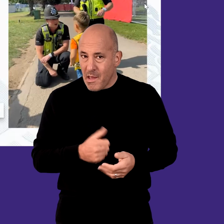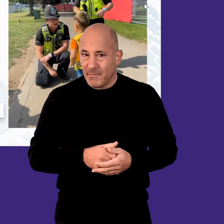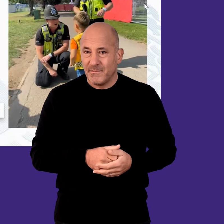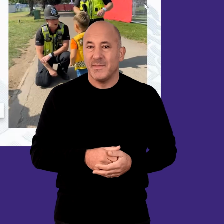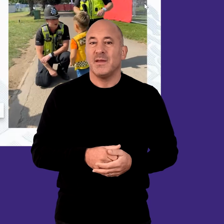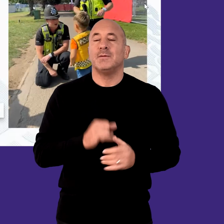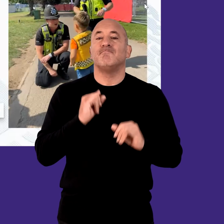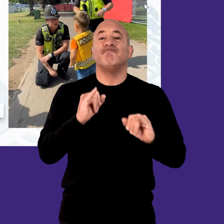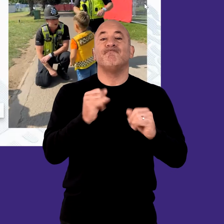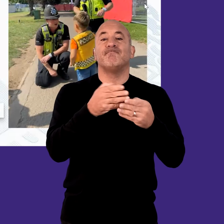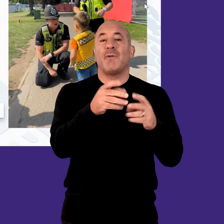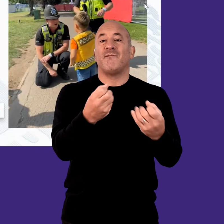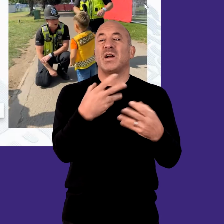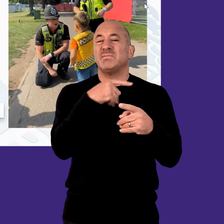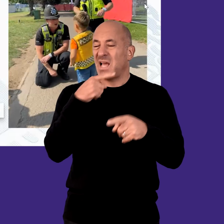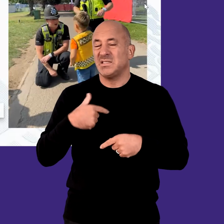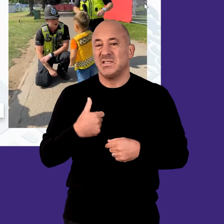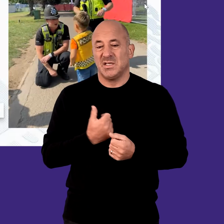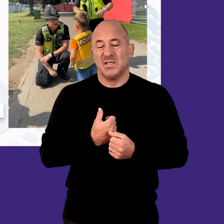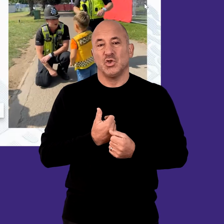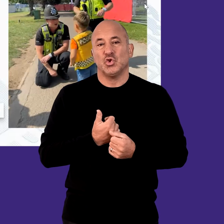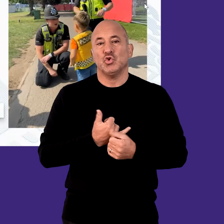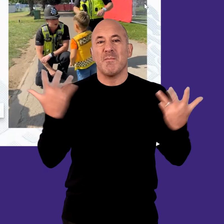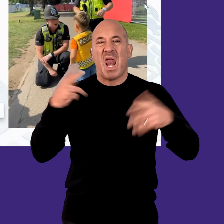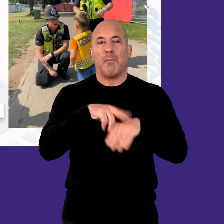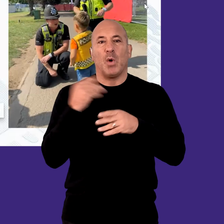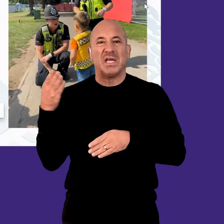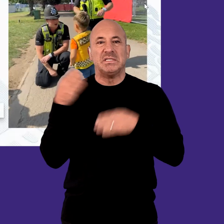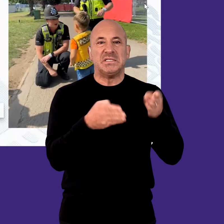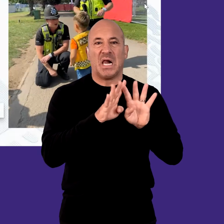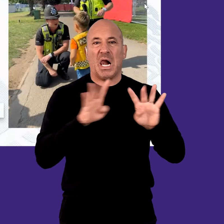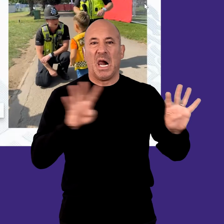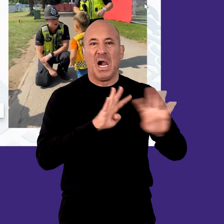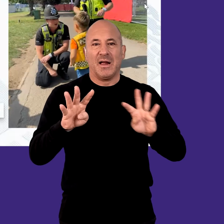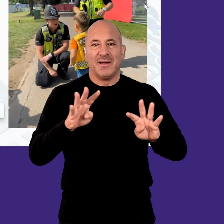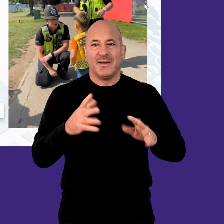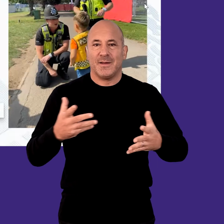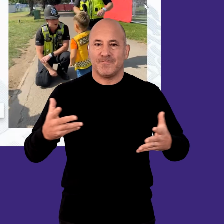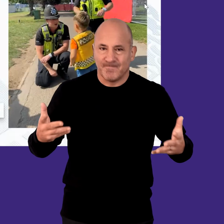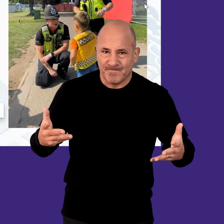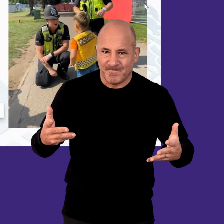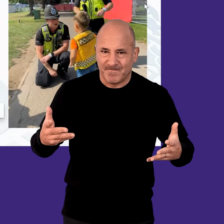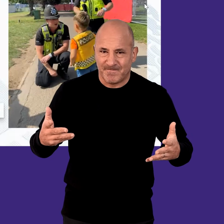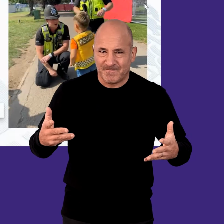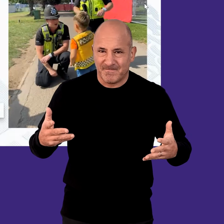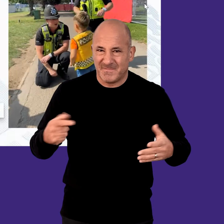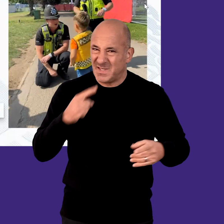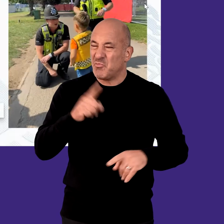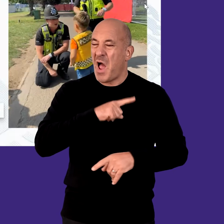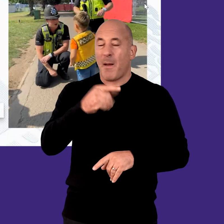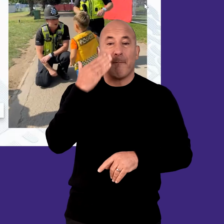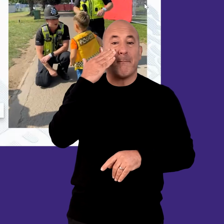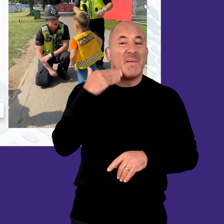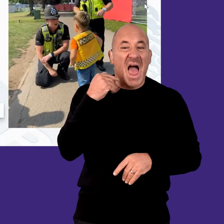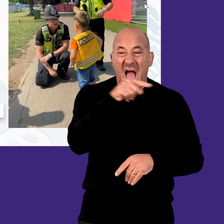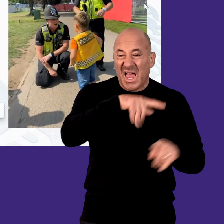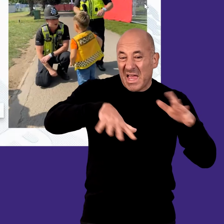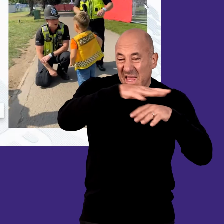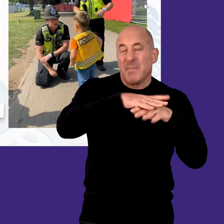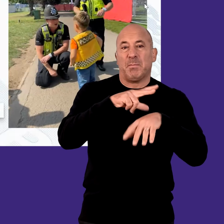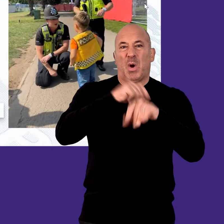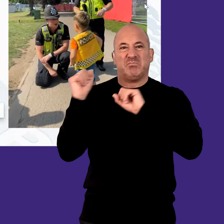engage with our Black community and our Caribbean community in Coventry. Feedback we got from the public was that it was over-policed. There were too many